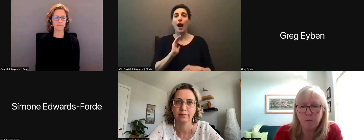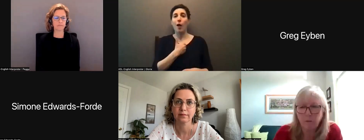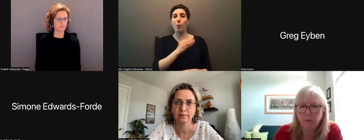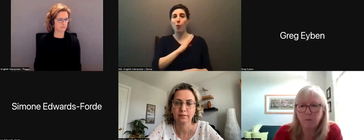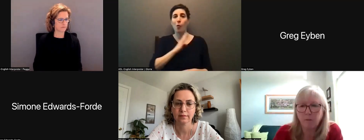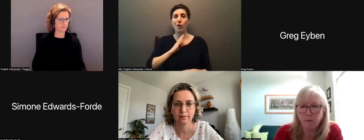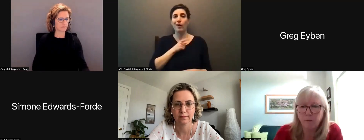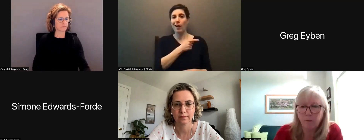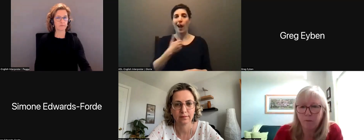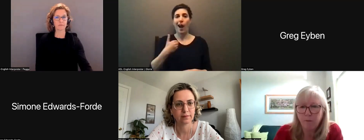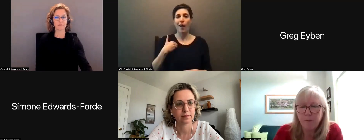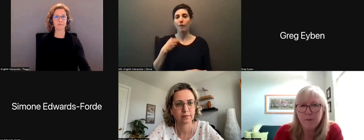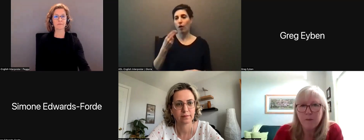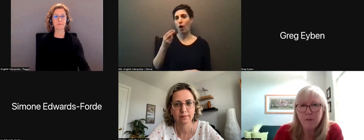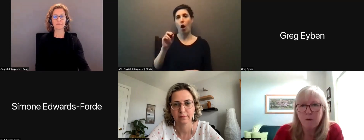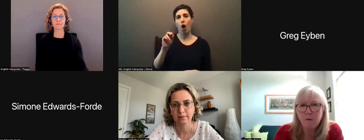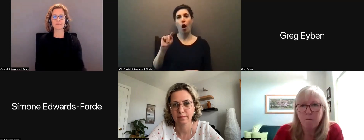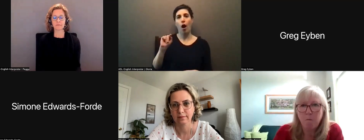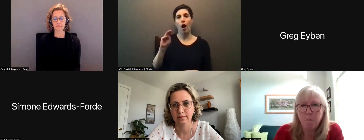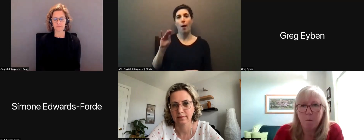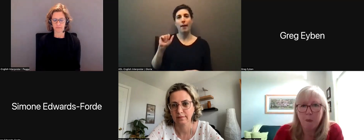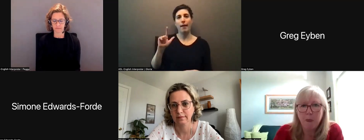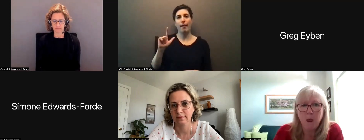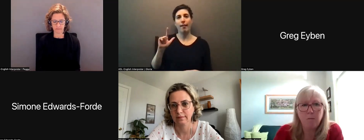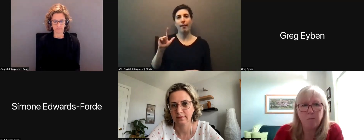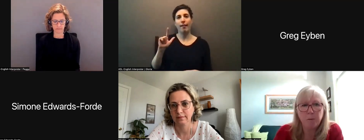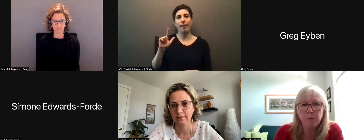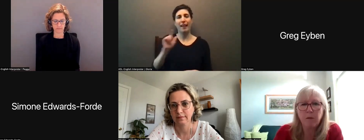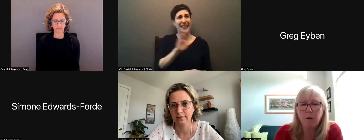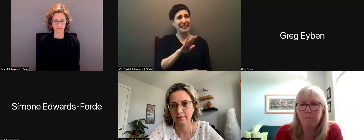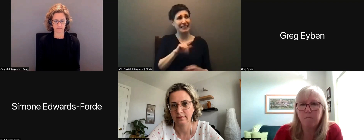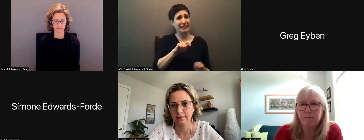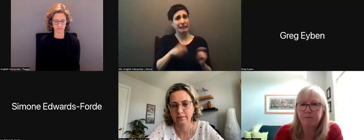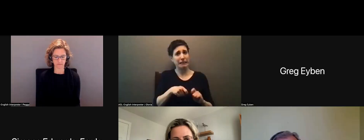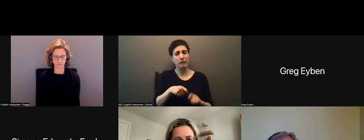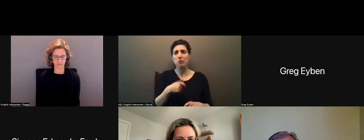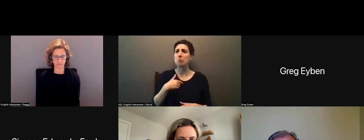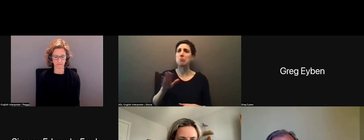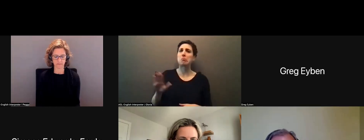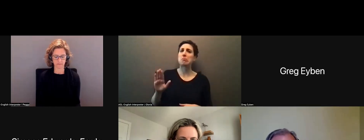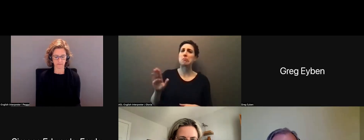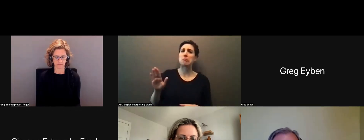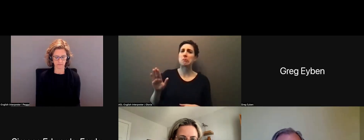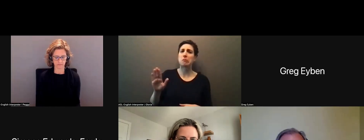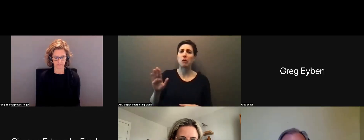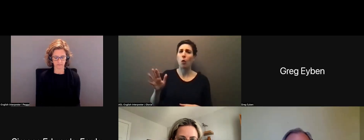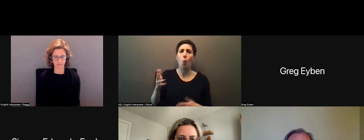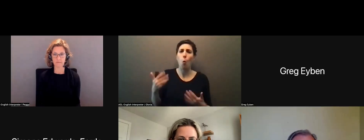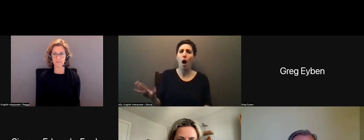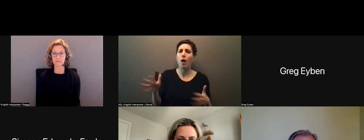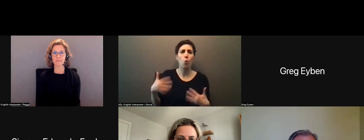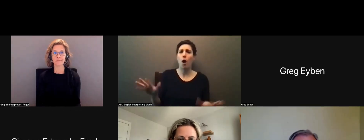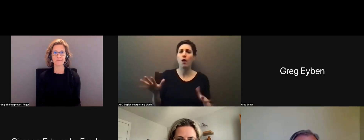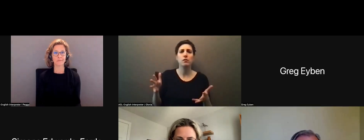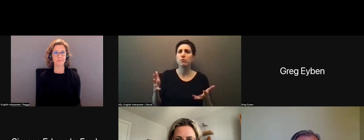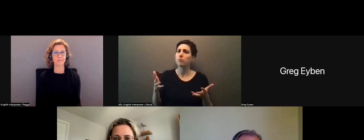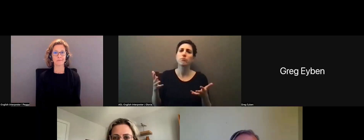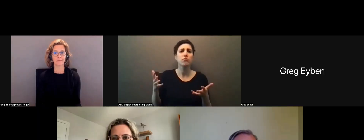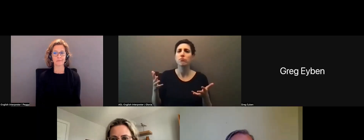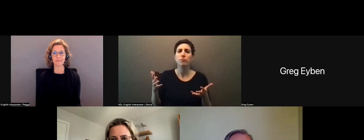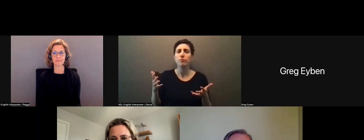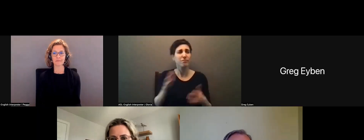don't really want another Gmail account. They don't quite understand that they don't need to use the email piece of it. They could just simply use it as a